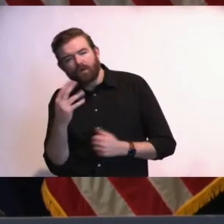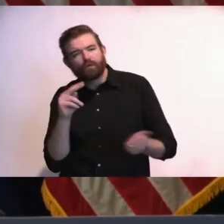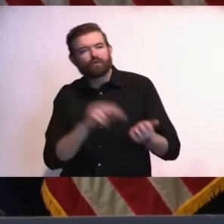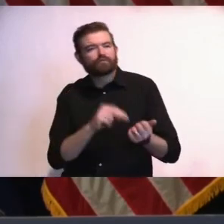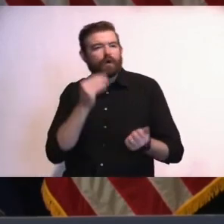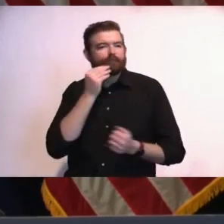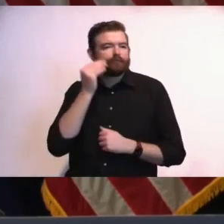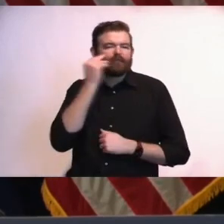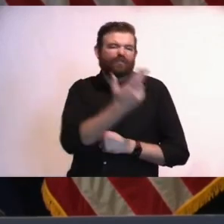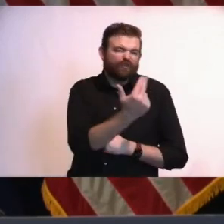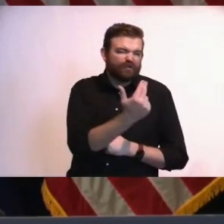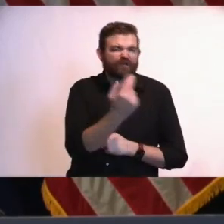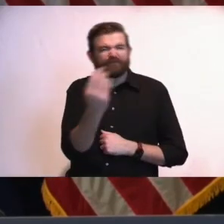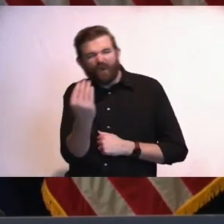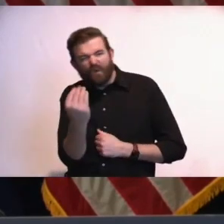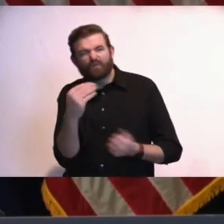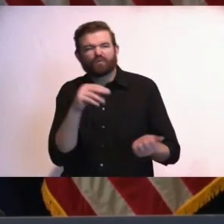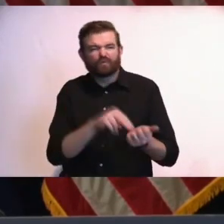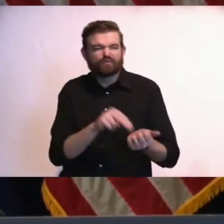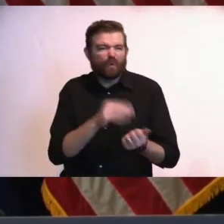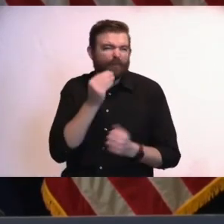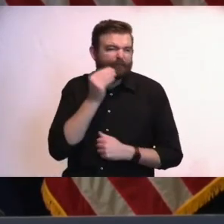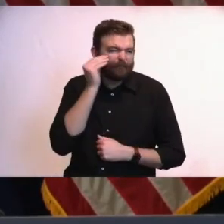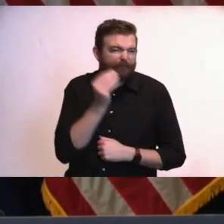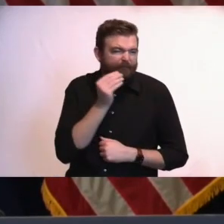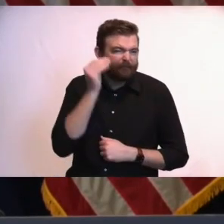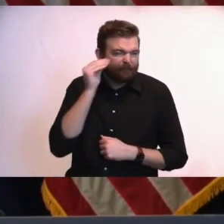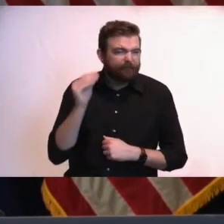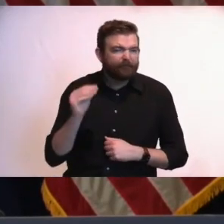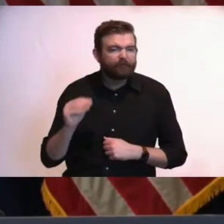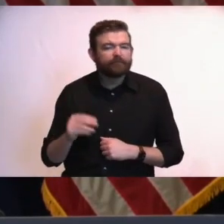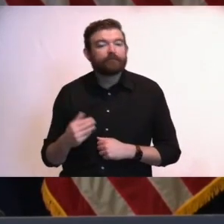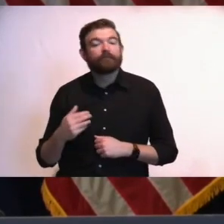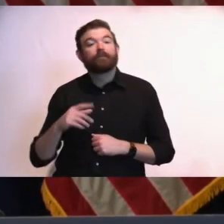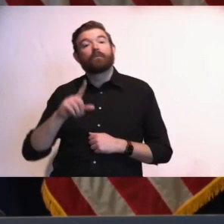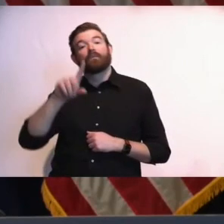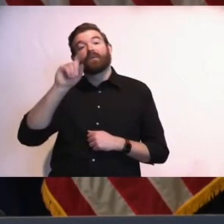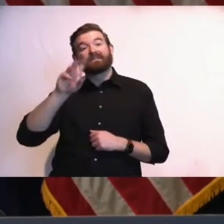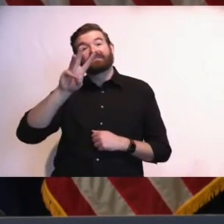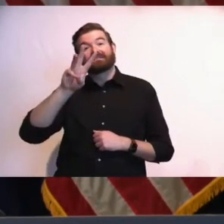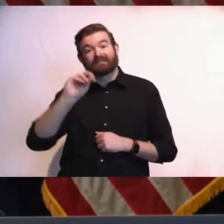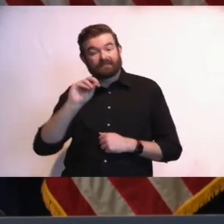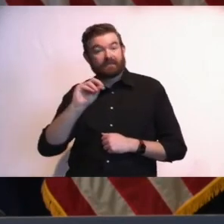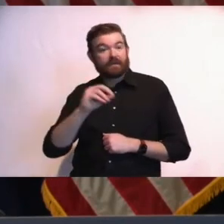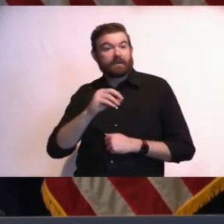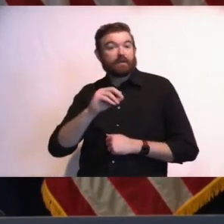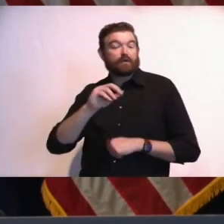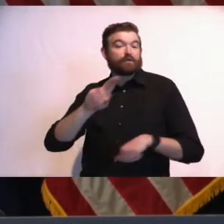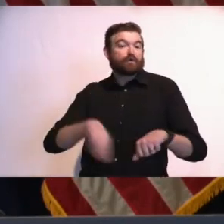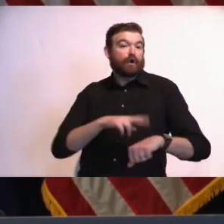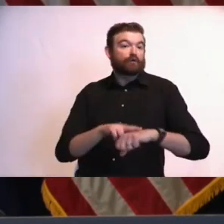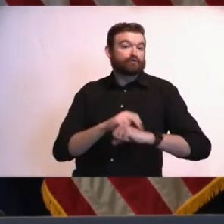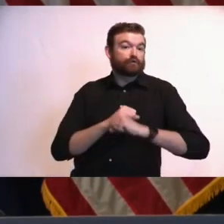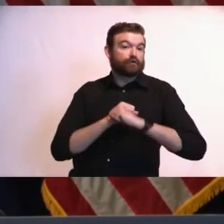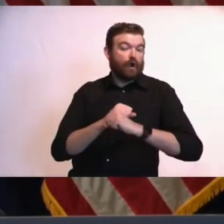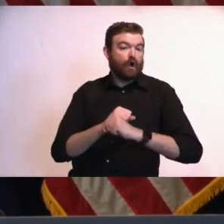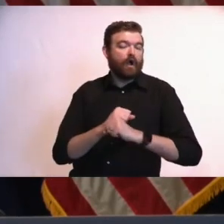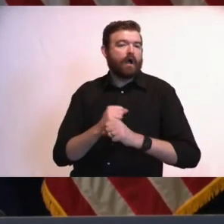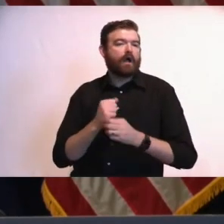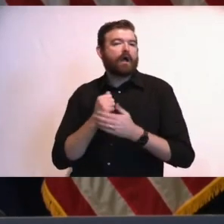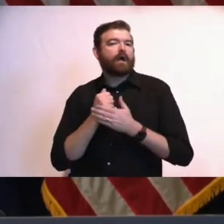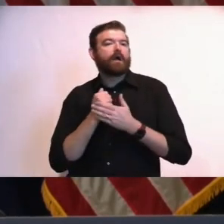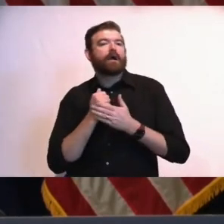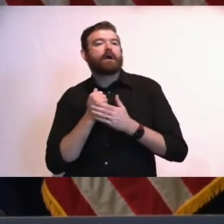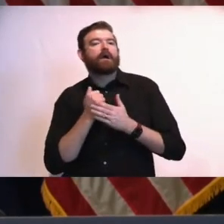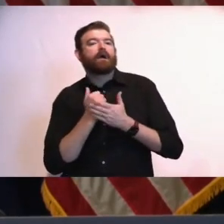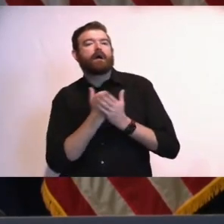that mission, we also have 160 members of the National Guard operational assigned to support our vaccine